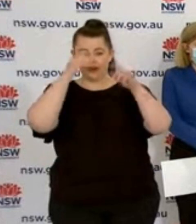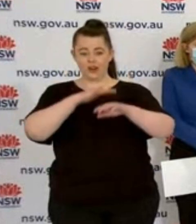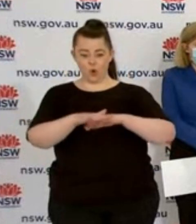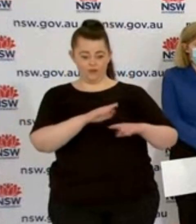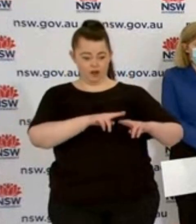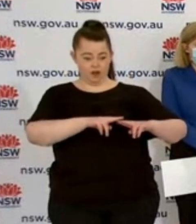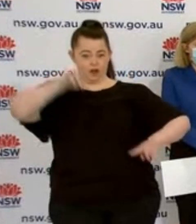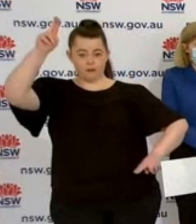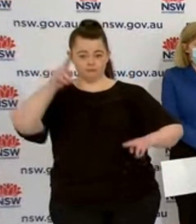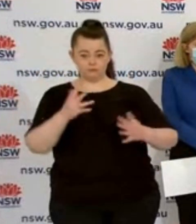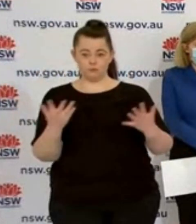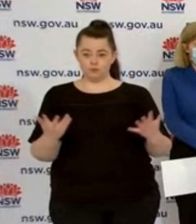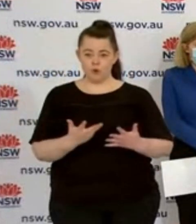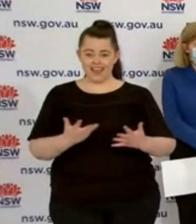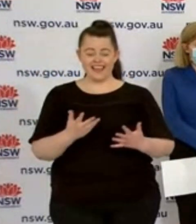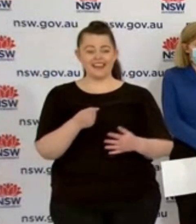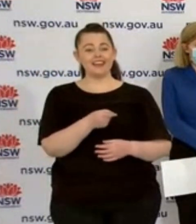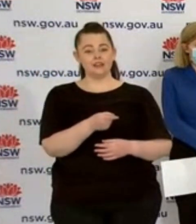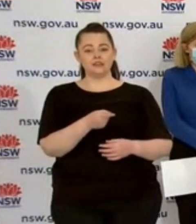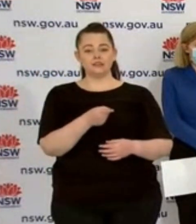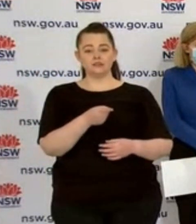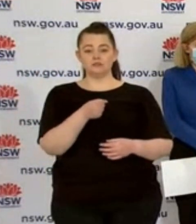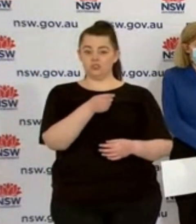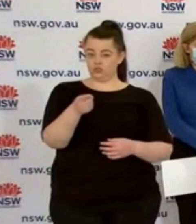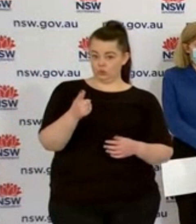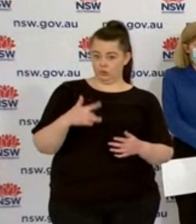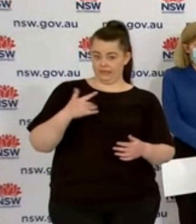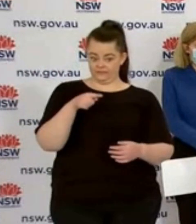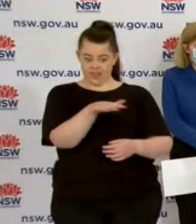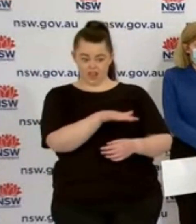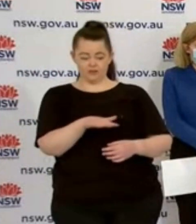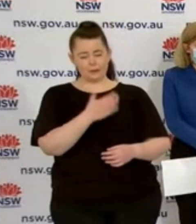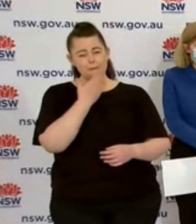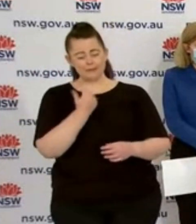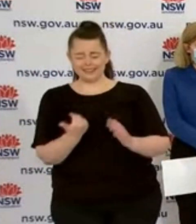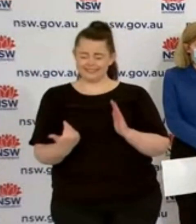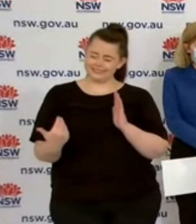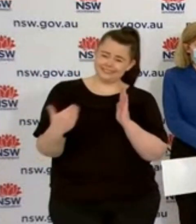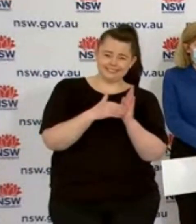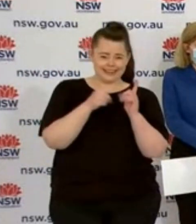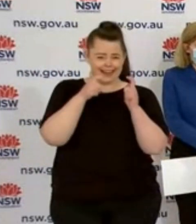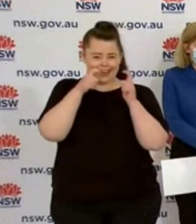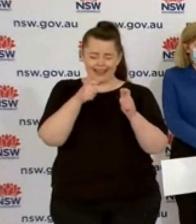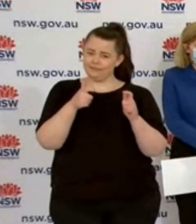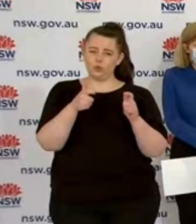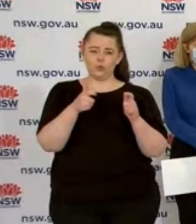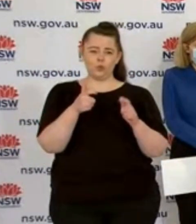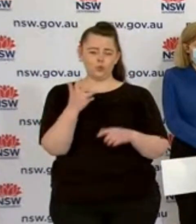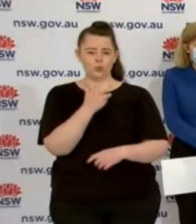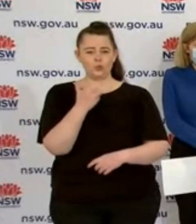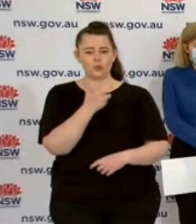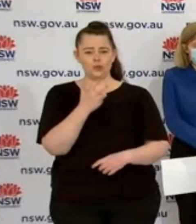in cases, and please know if you're in these areas, you need to not only take extra precautions, but make sure you